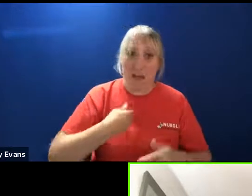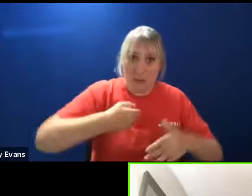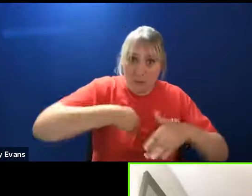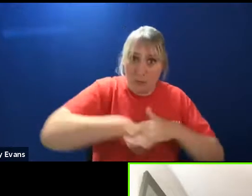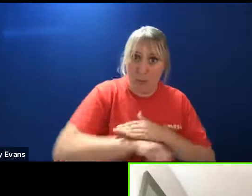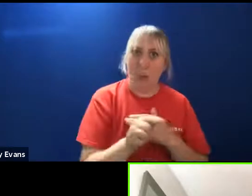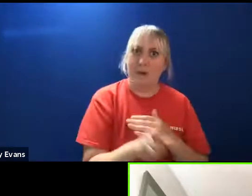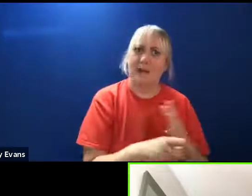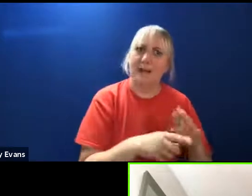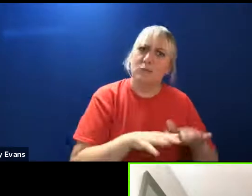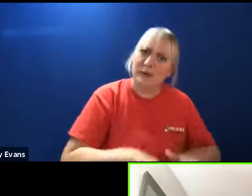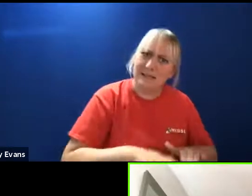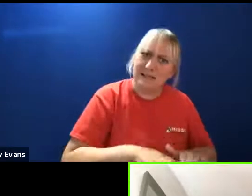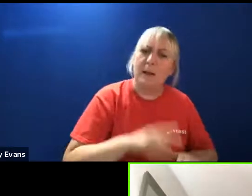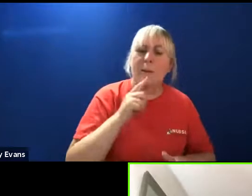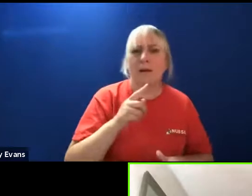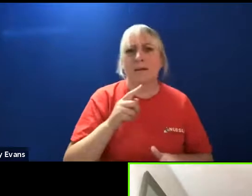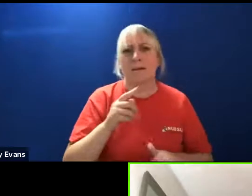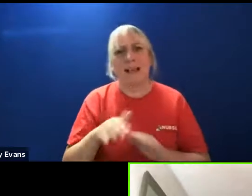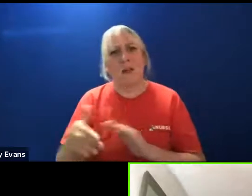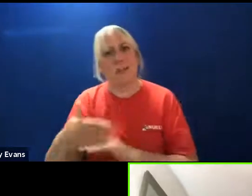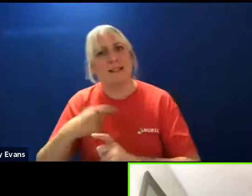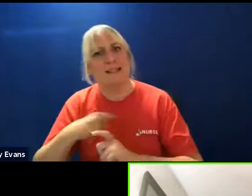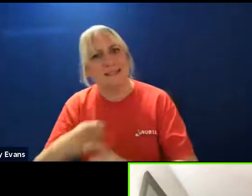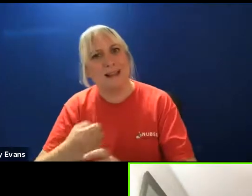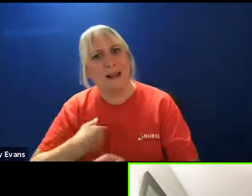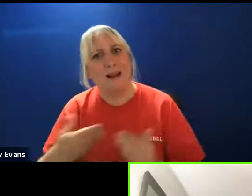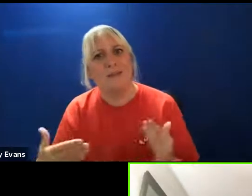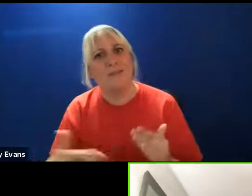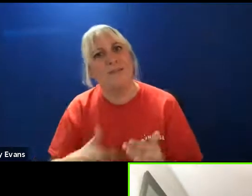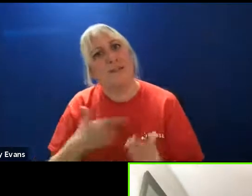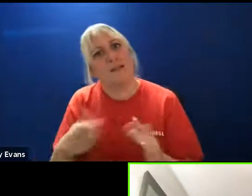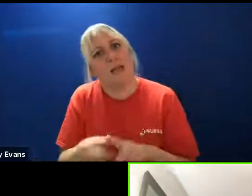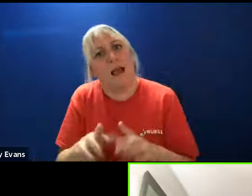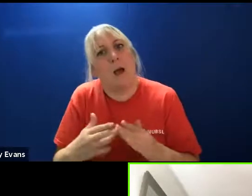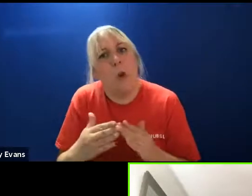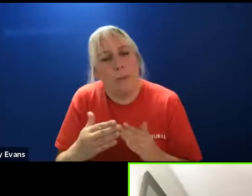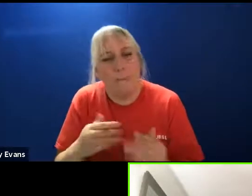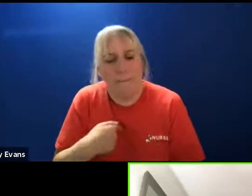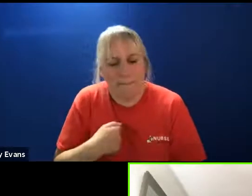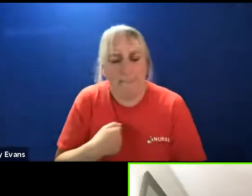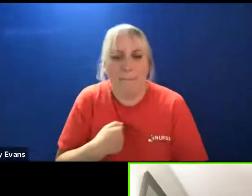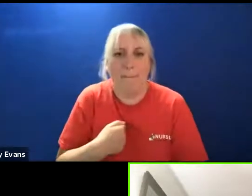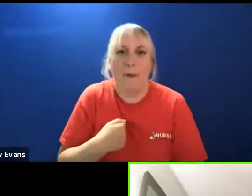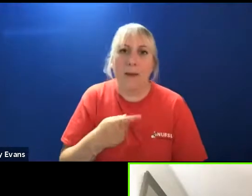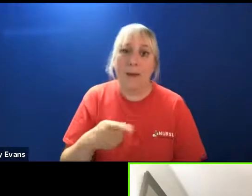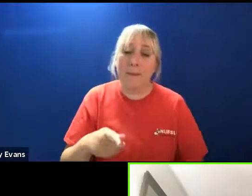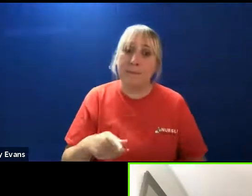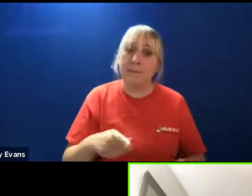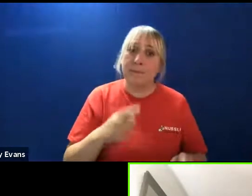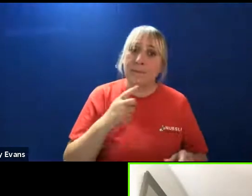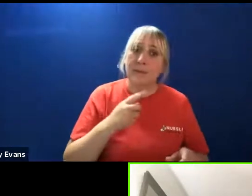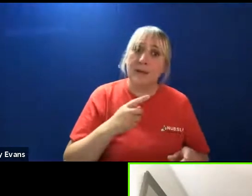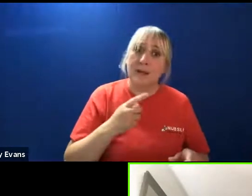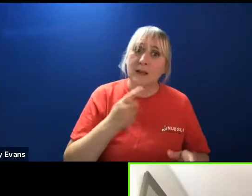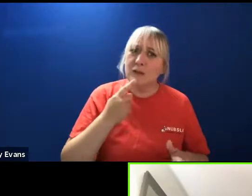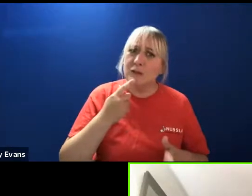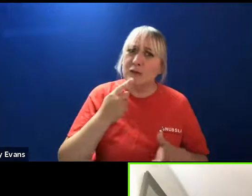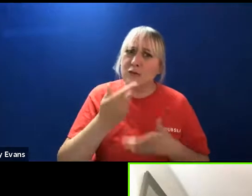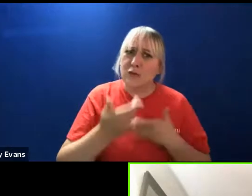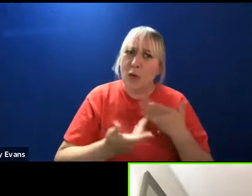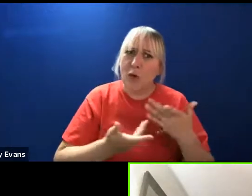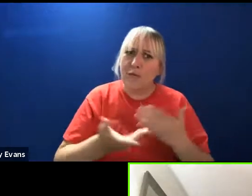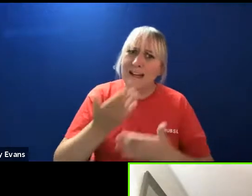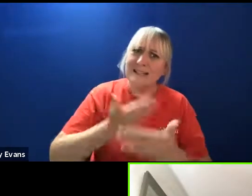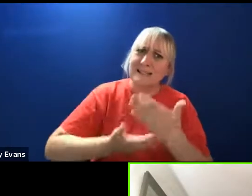me. But also as a member of a trade union and part of our trade union family, stories and tales of Cuba have